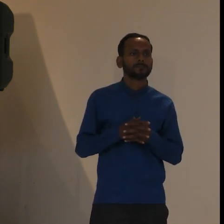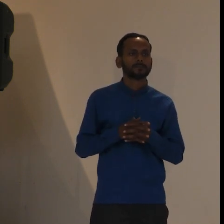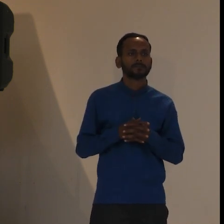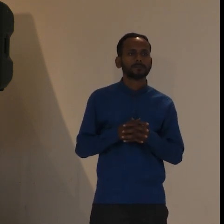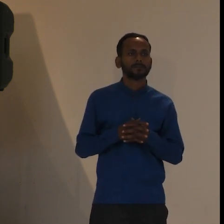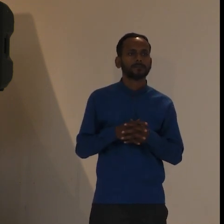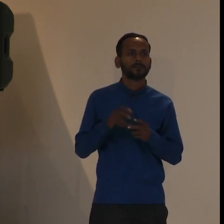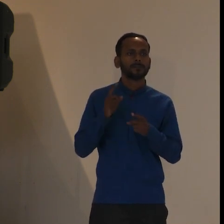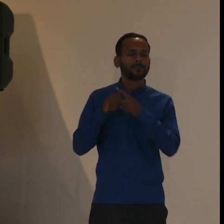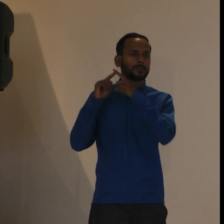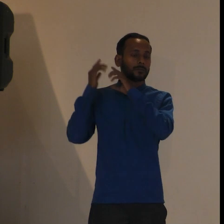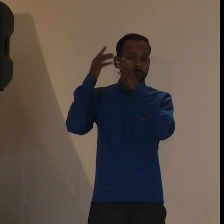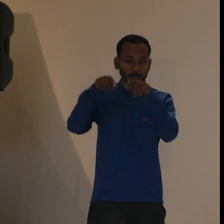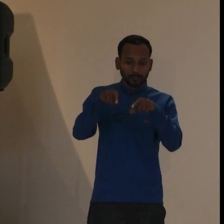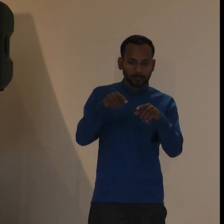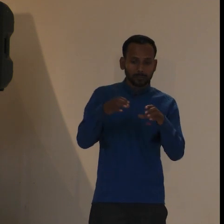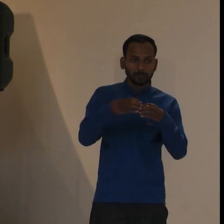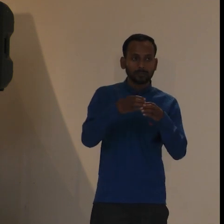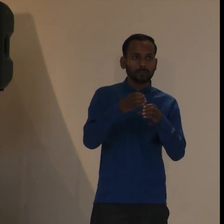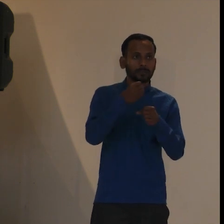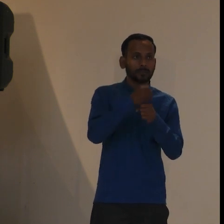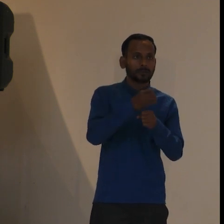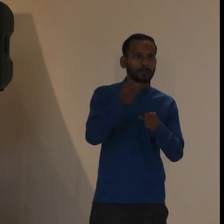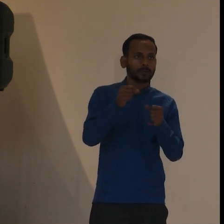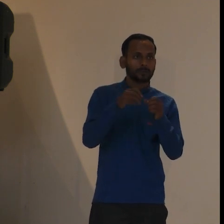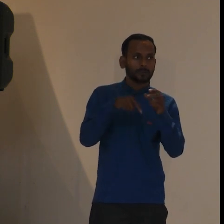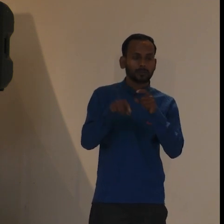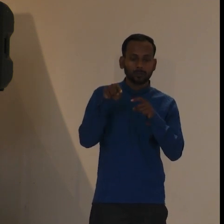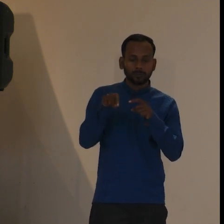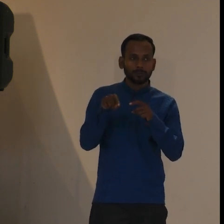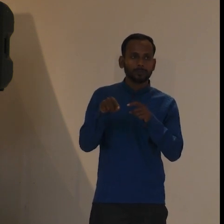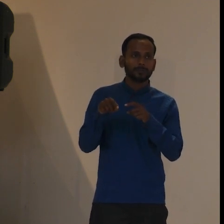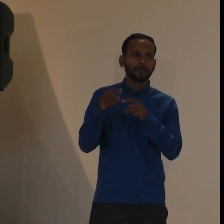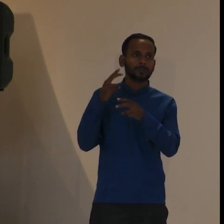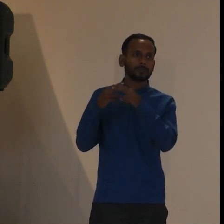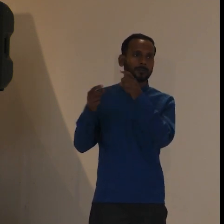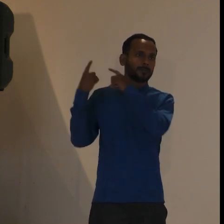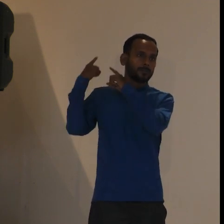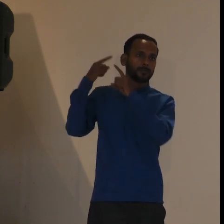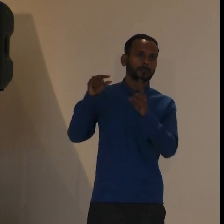consider thinking about these disruptions? I think that's a very, very important